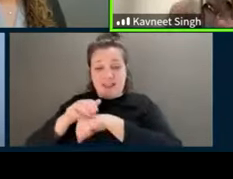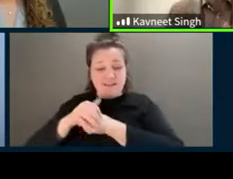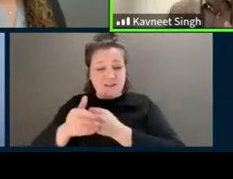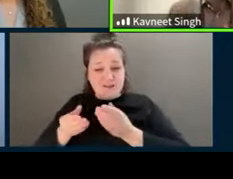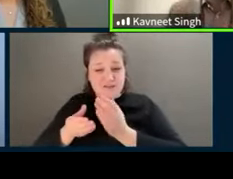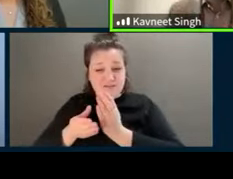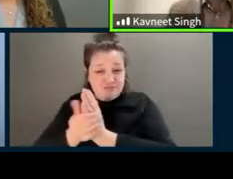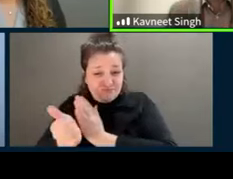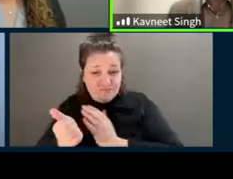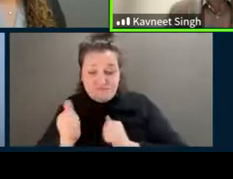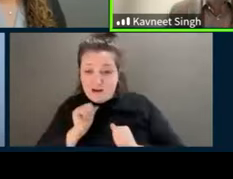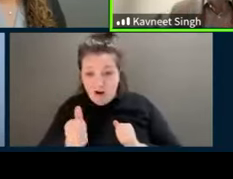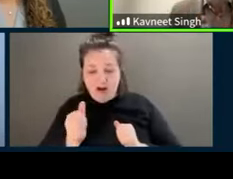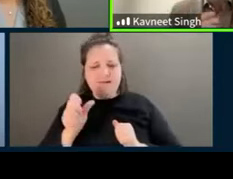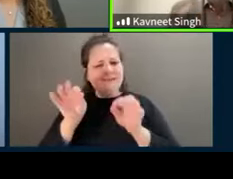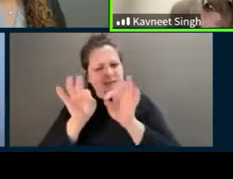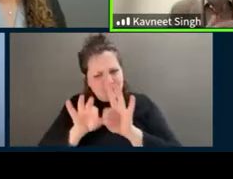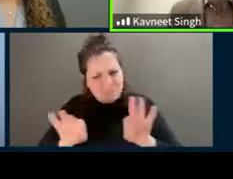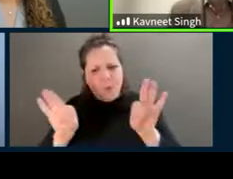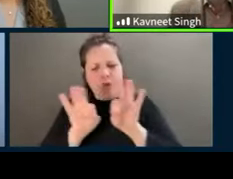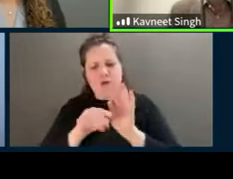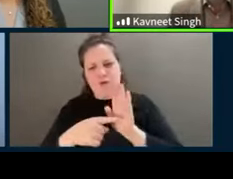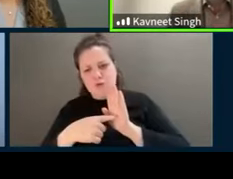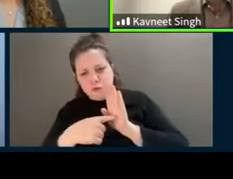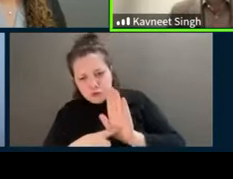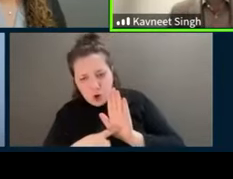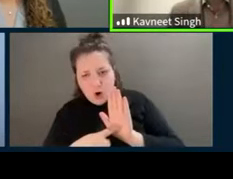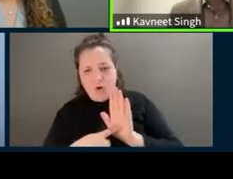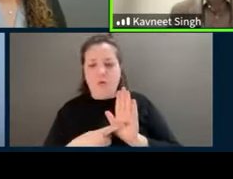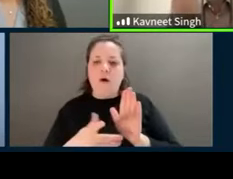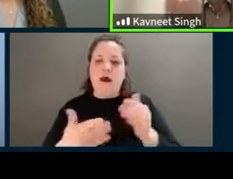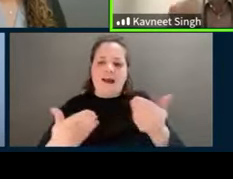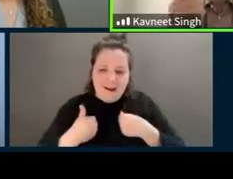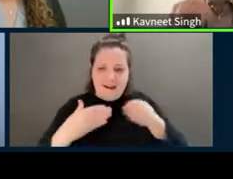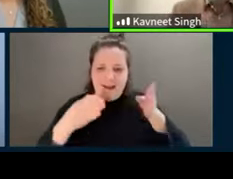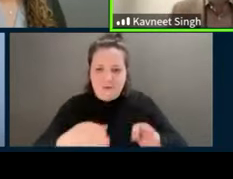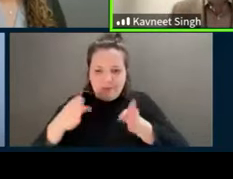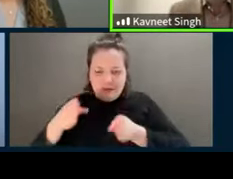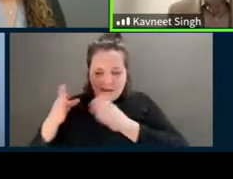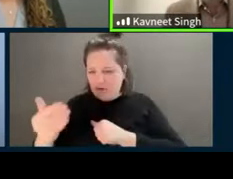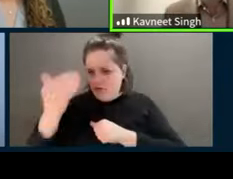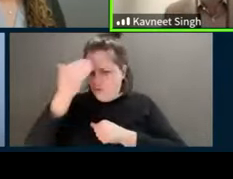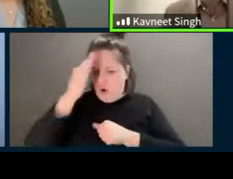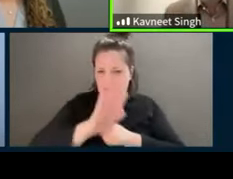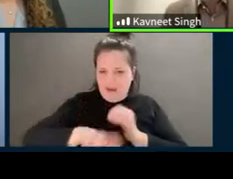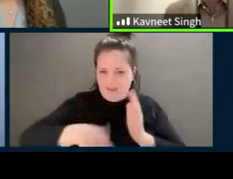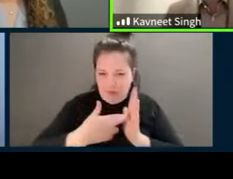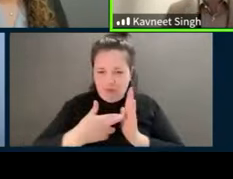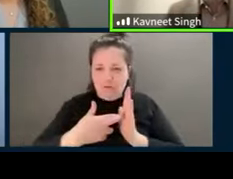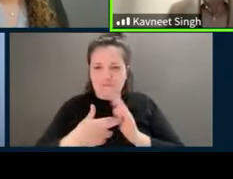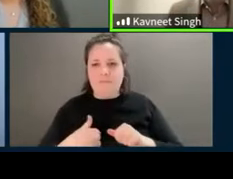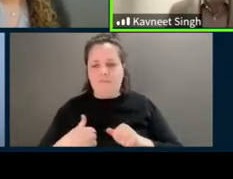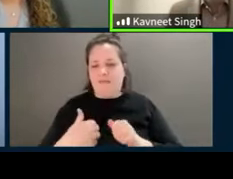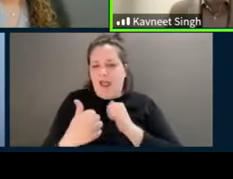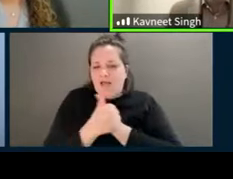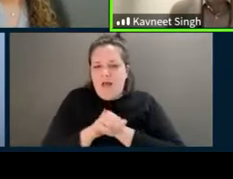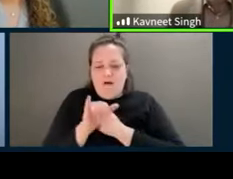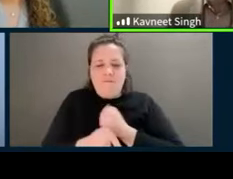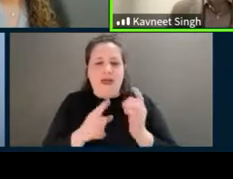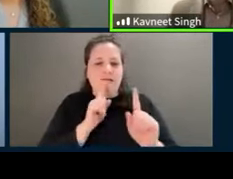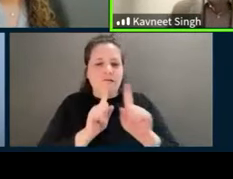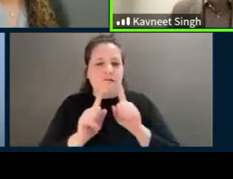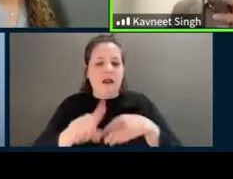proficient, that's really important. And to show them that, hey, there can actually be a plan. I love Chief Tarrant's comments about engaging with local law